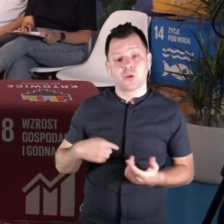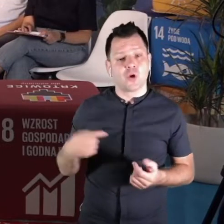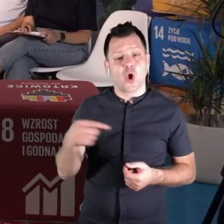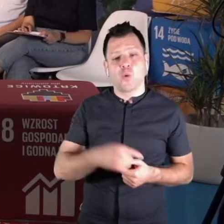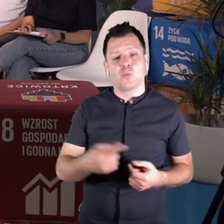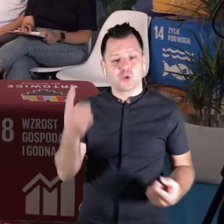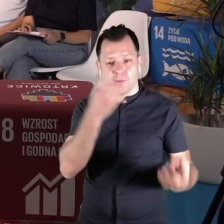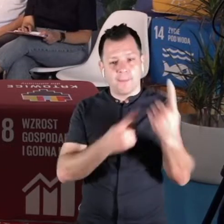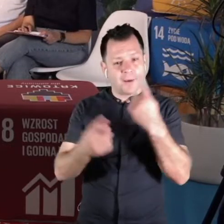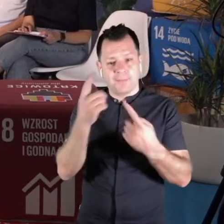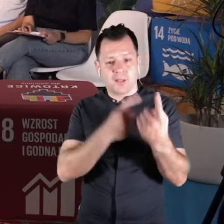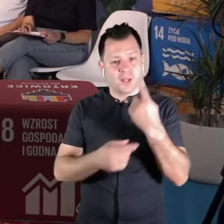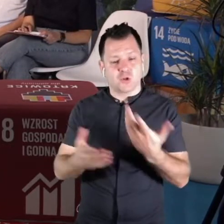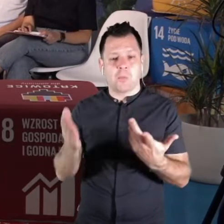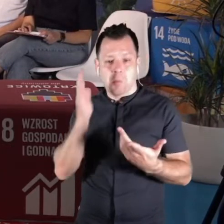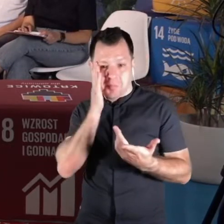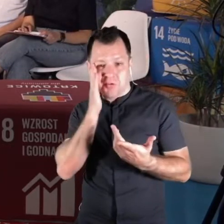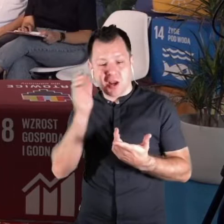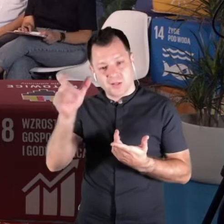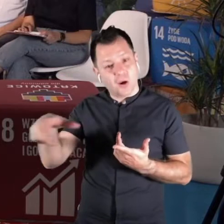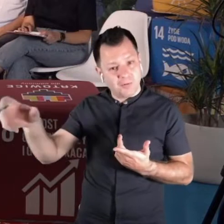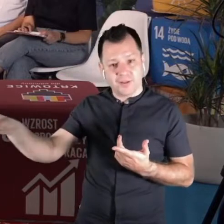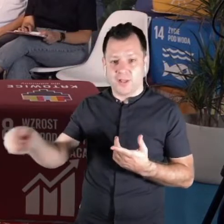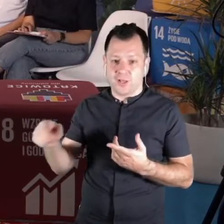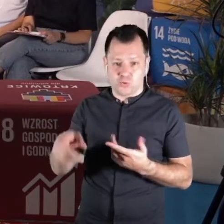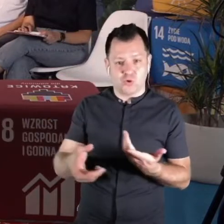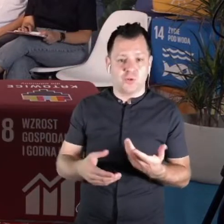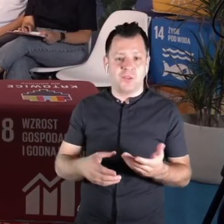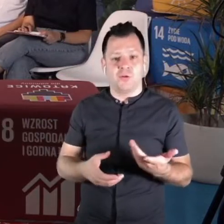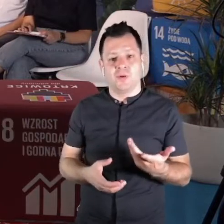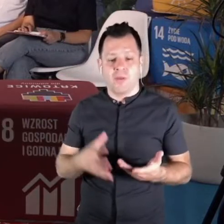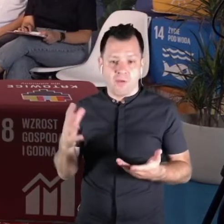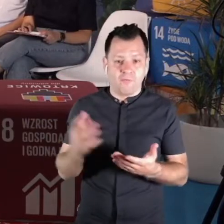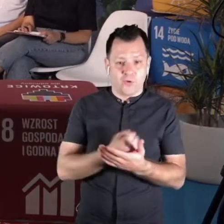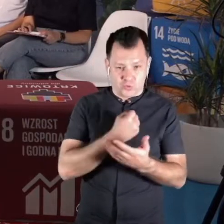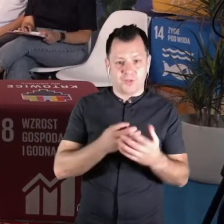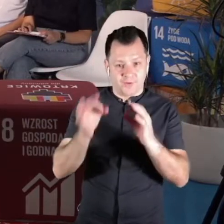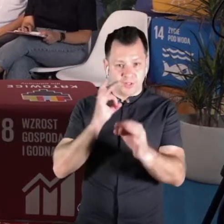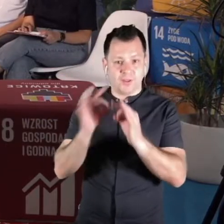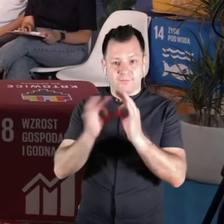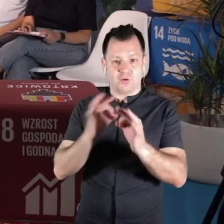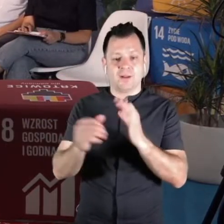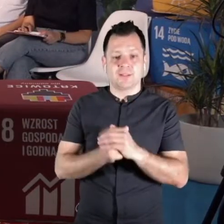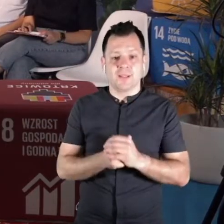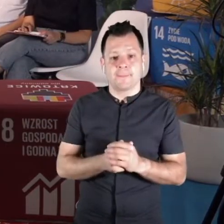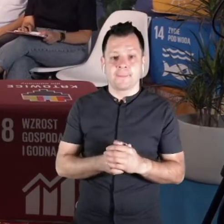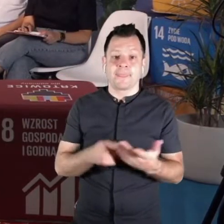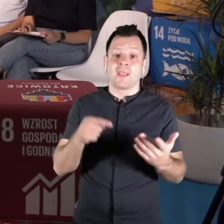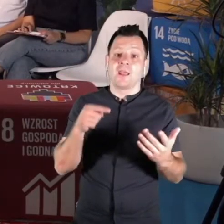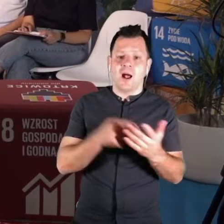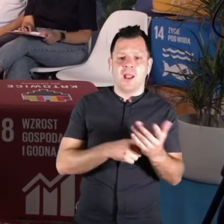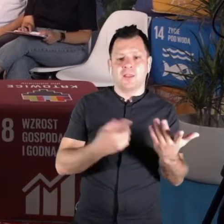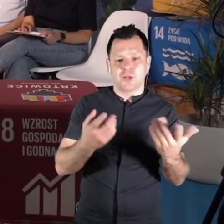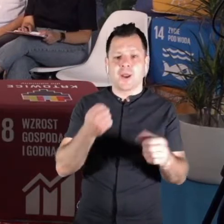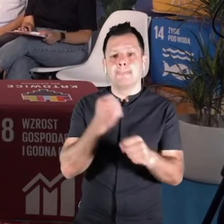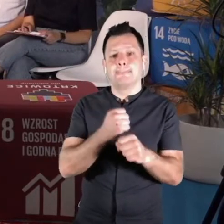city officers, city officials who will have to put those public consultation in the platform. So also we